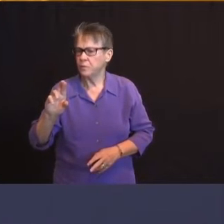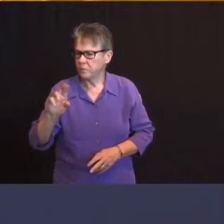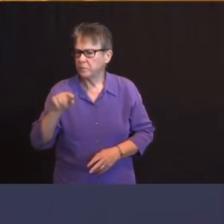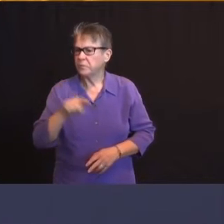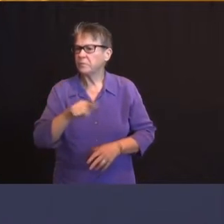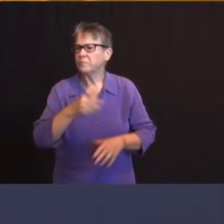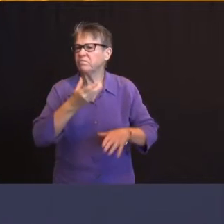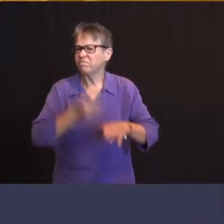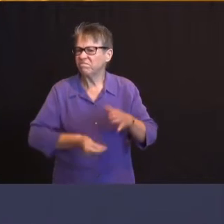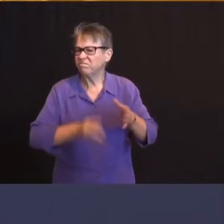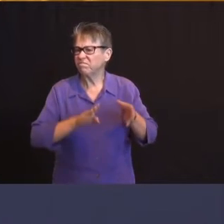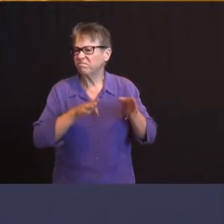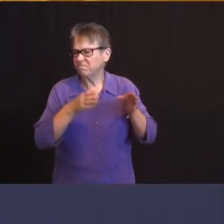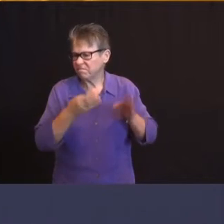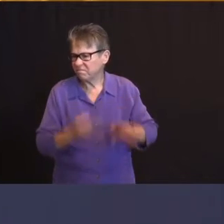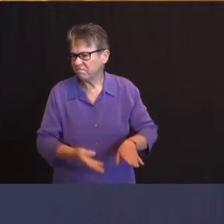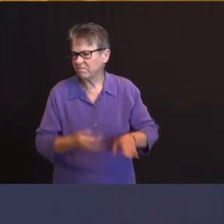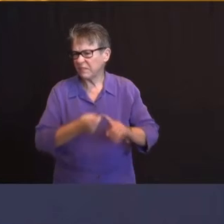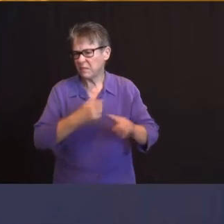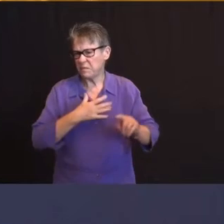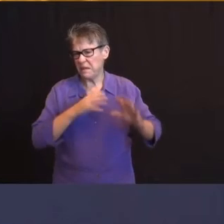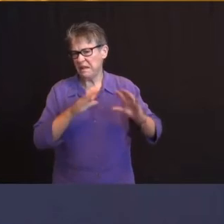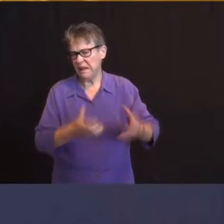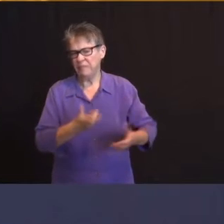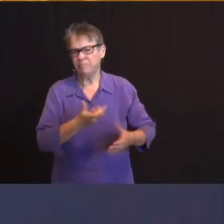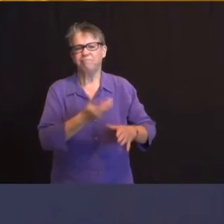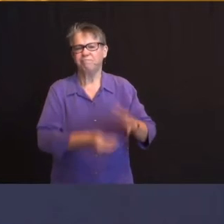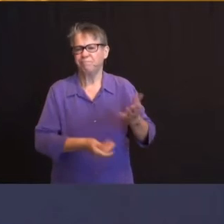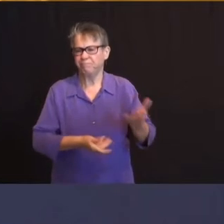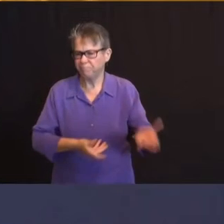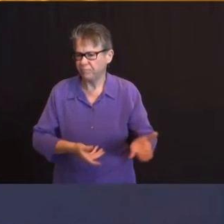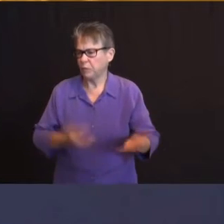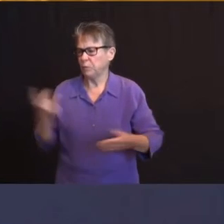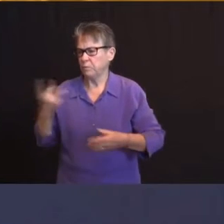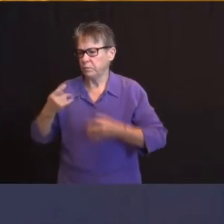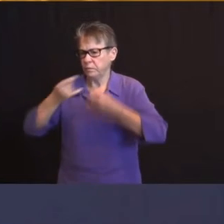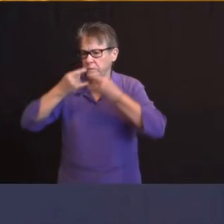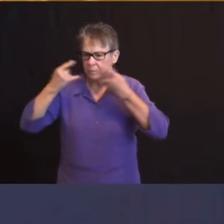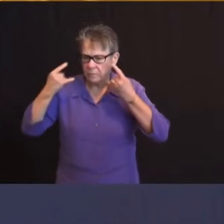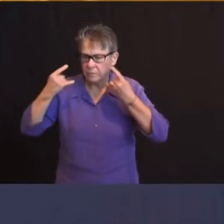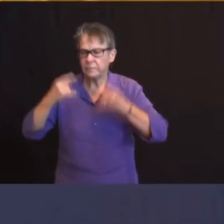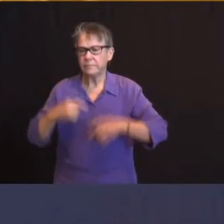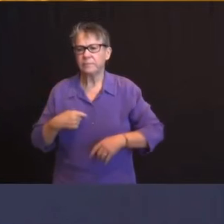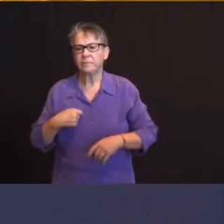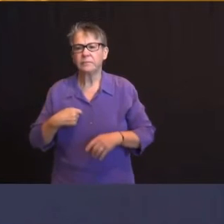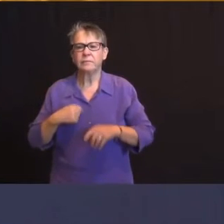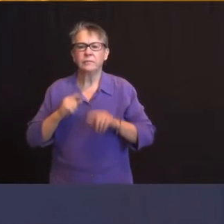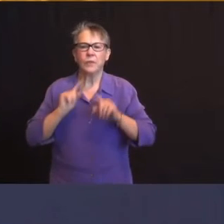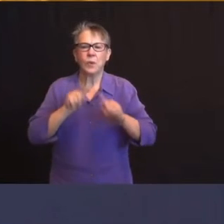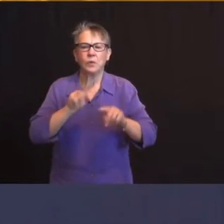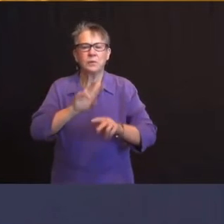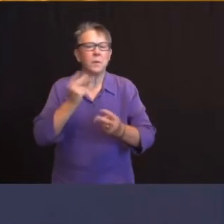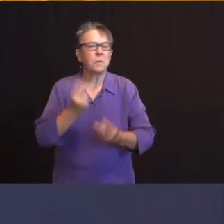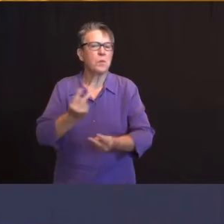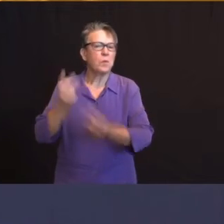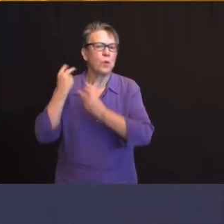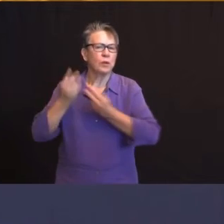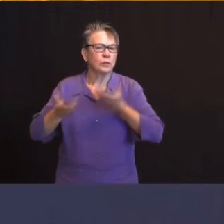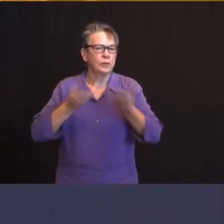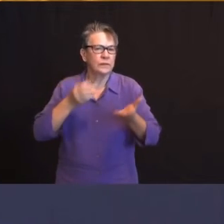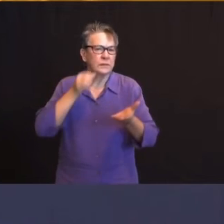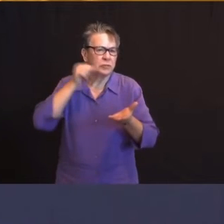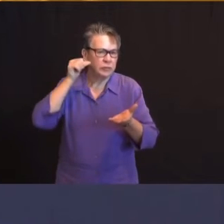Pat and I both were at his memorial yesterday in Boonton. Pretty emotional, as you can imagine, an incredible human